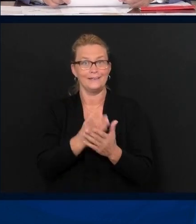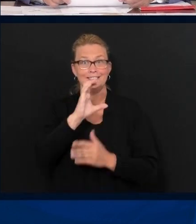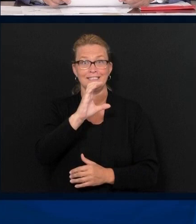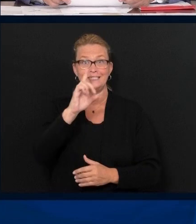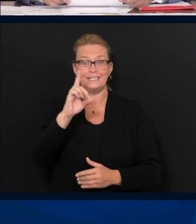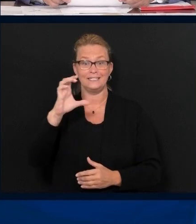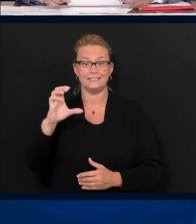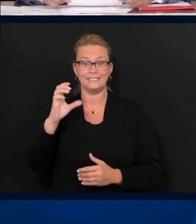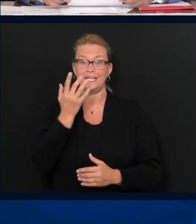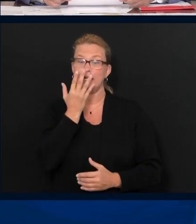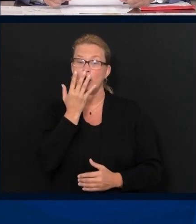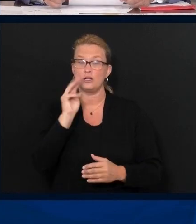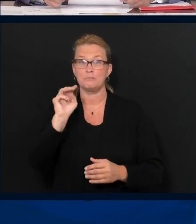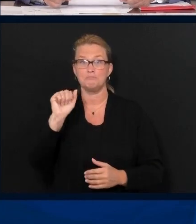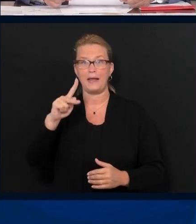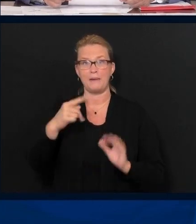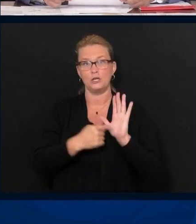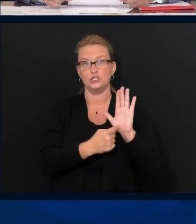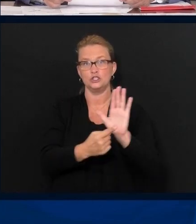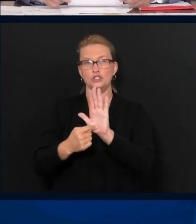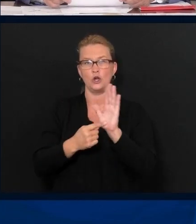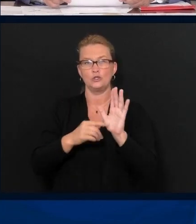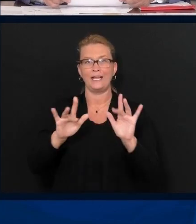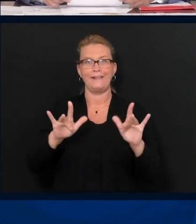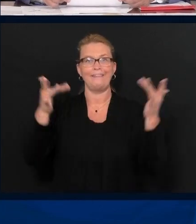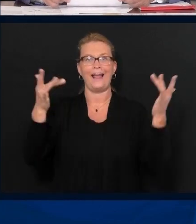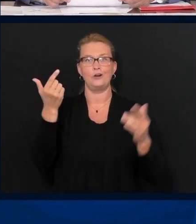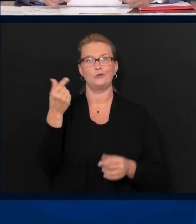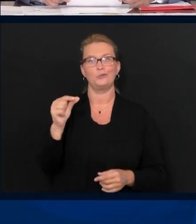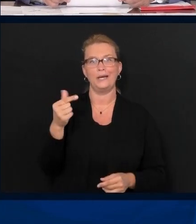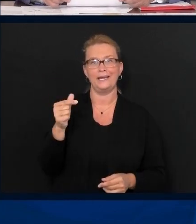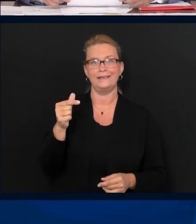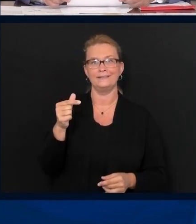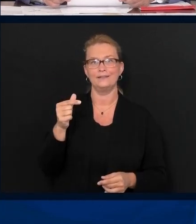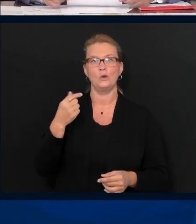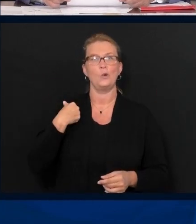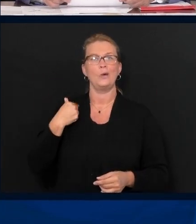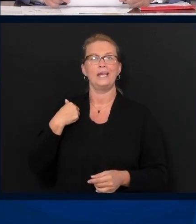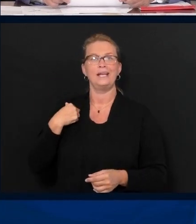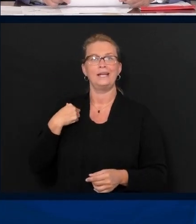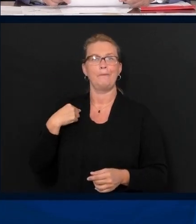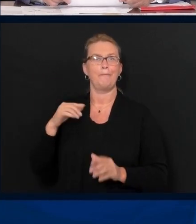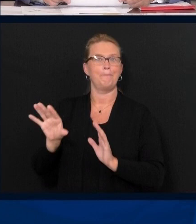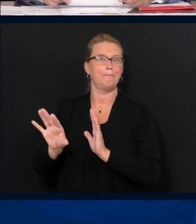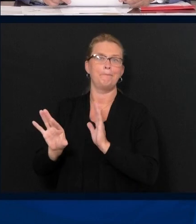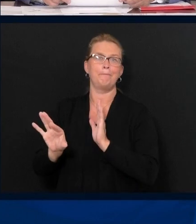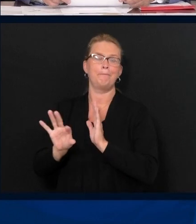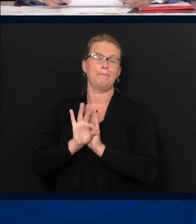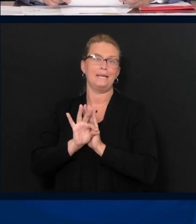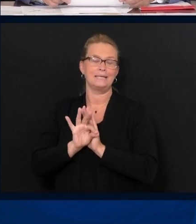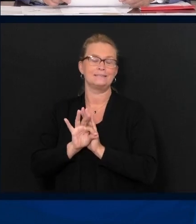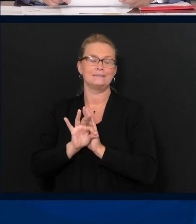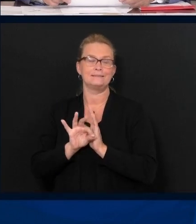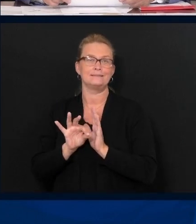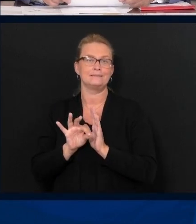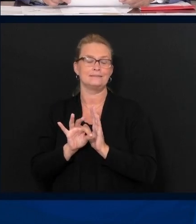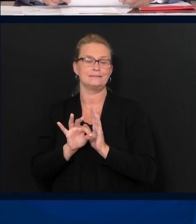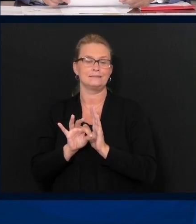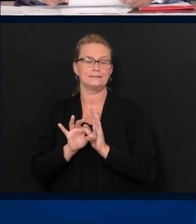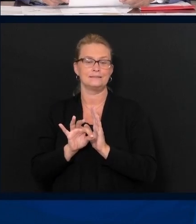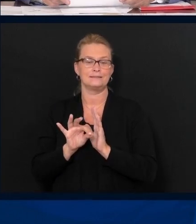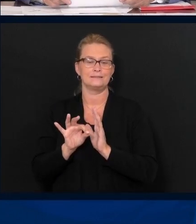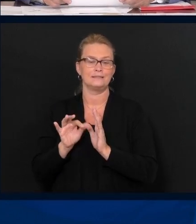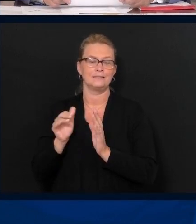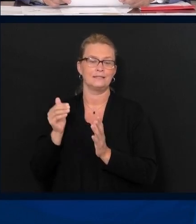code map shows a lighter green color instead of that basically is